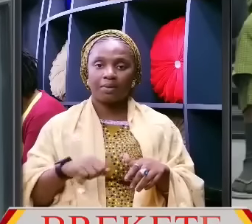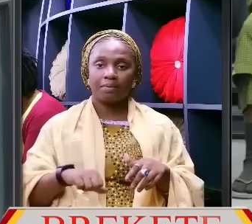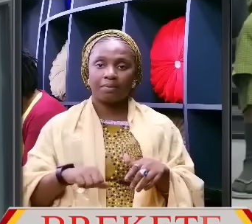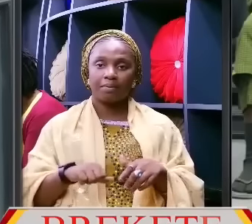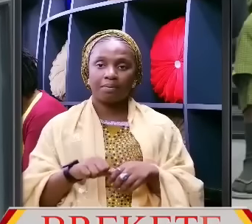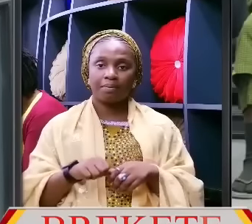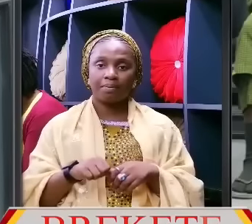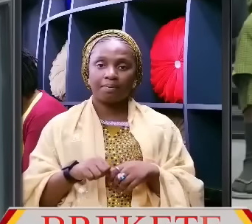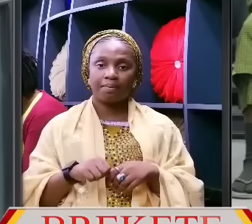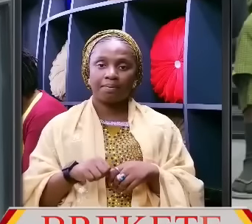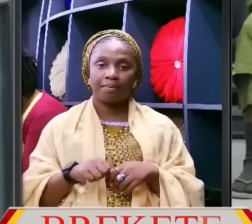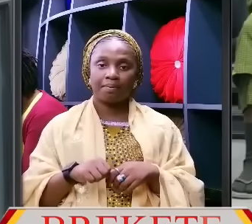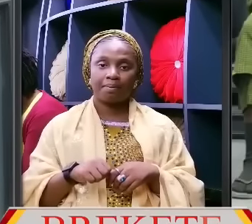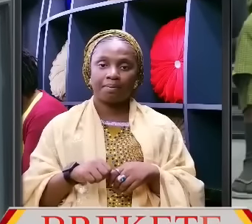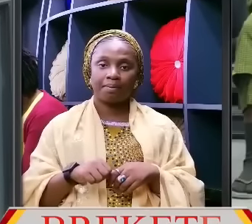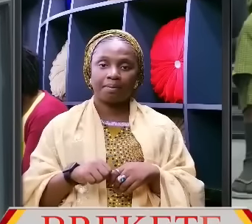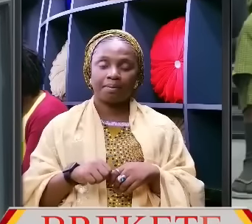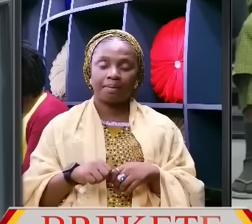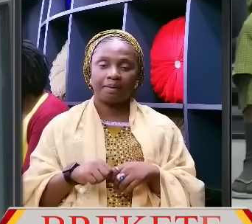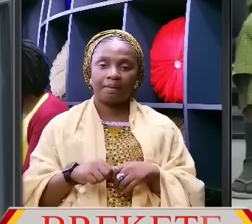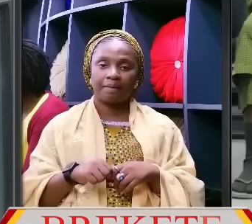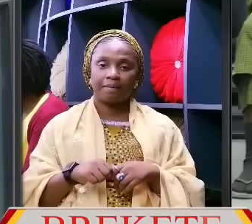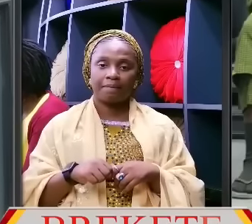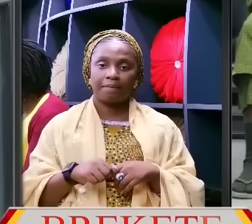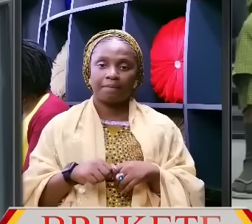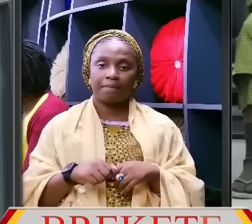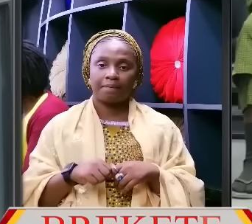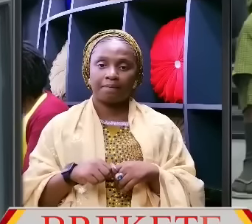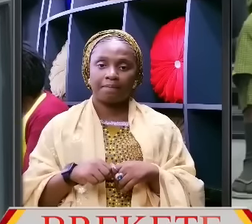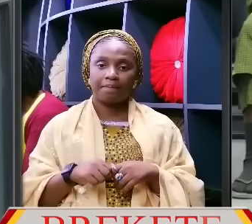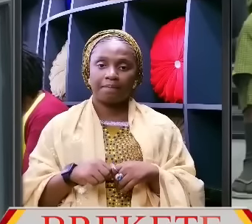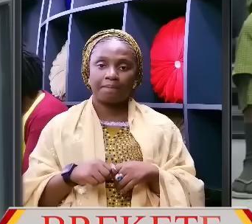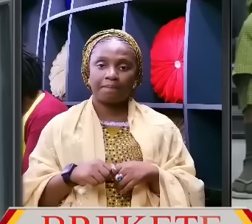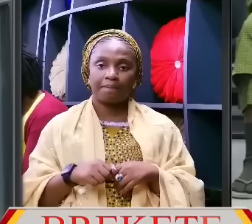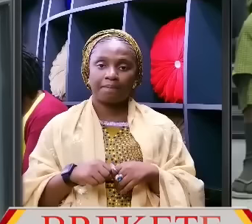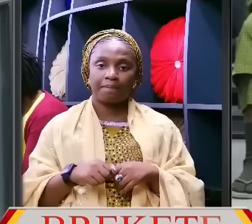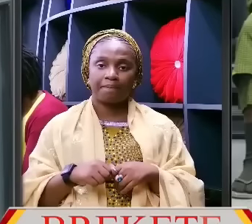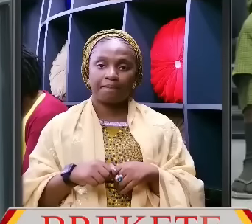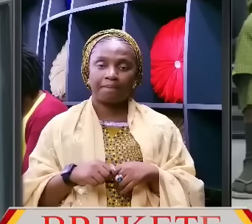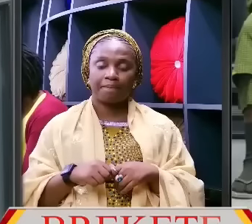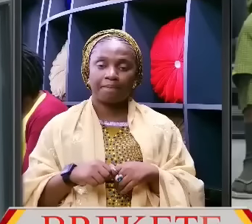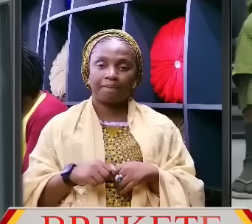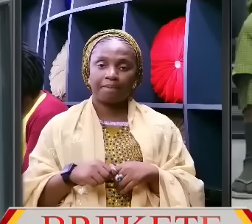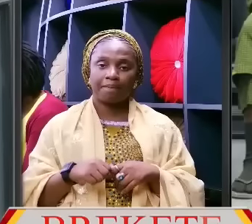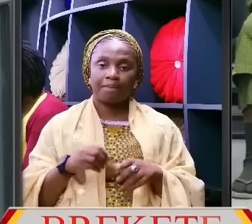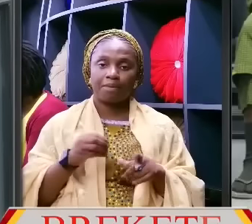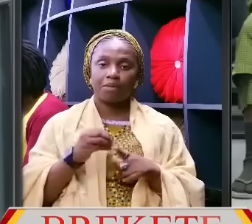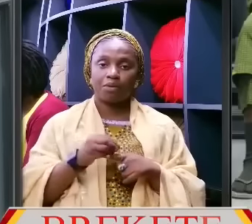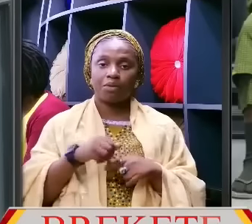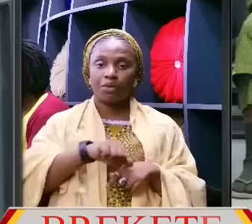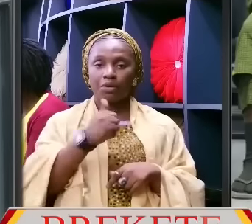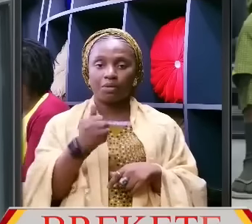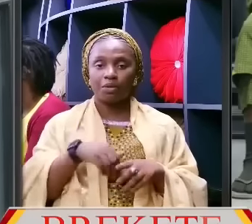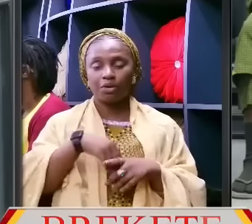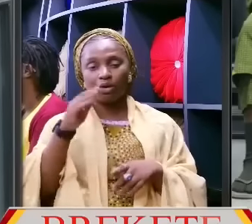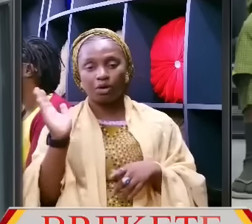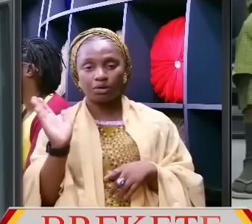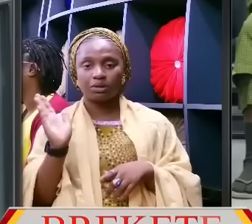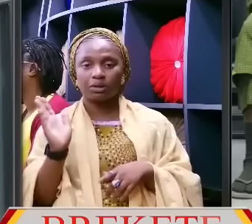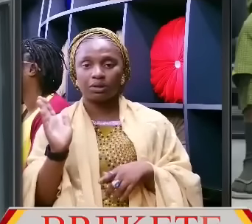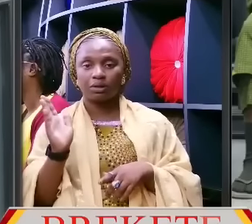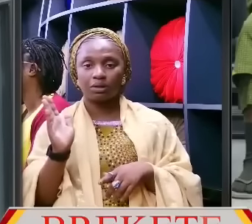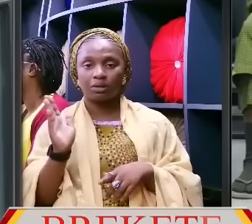like saying they push some people here, push some people there. And it be like say 9 days for family, either children or anybody outside. In case of